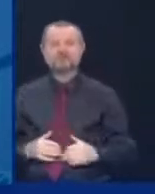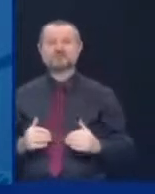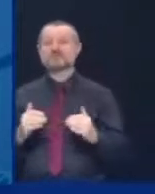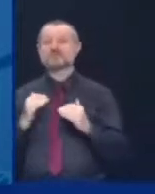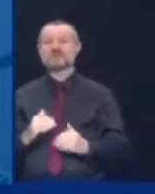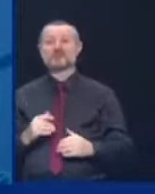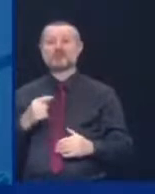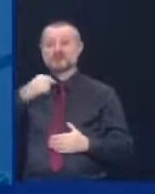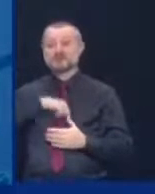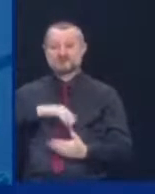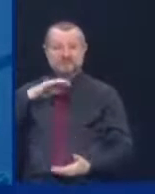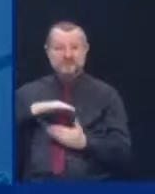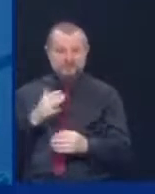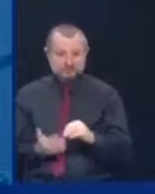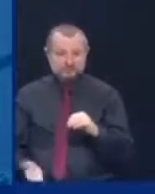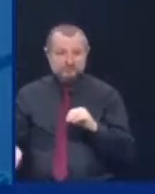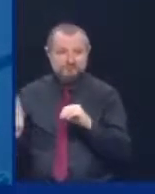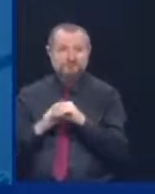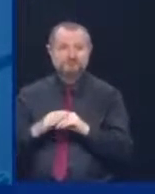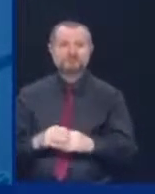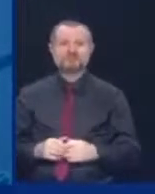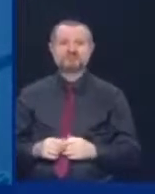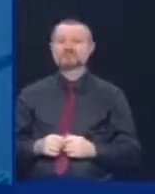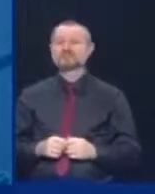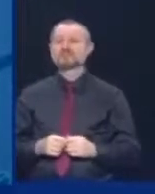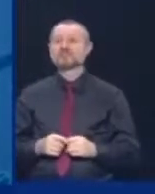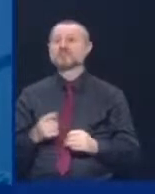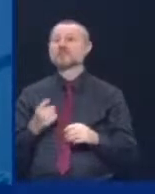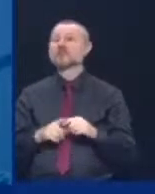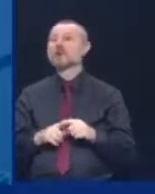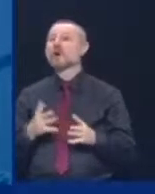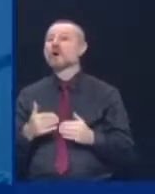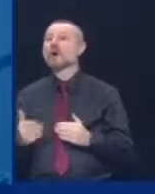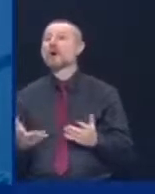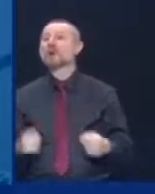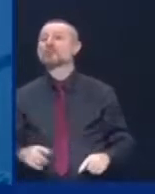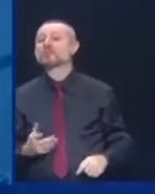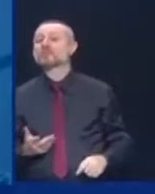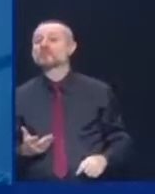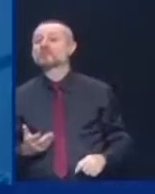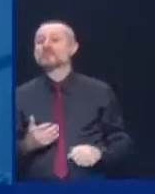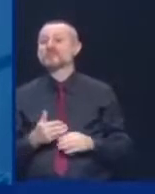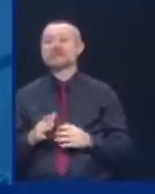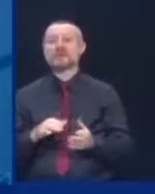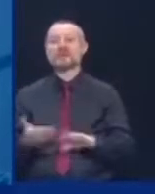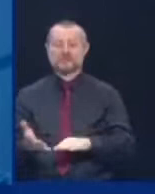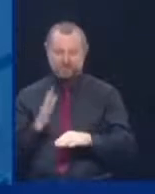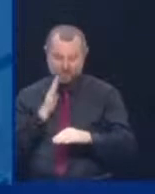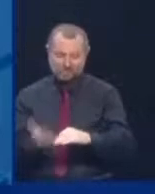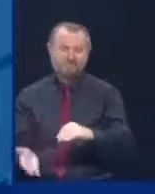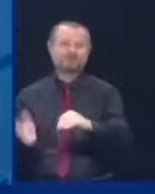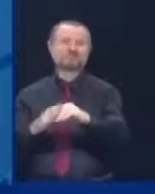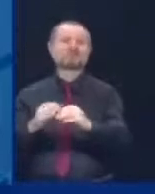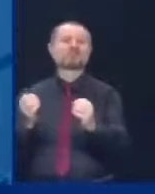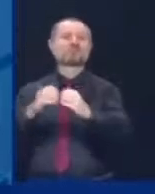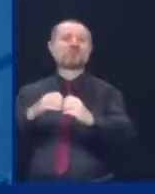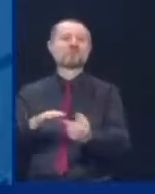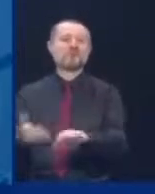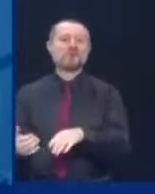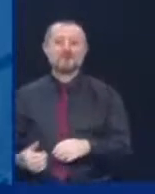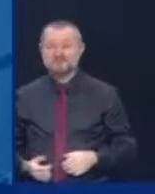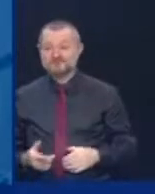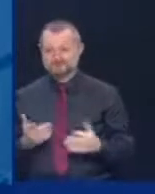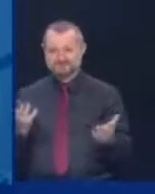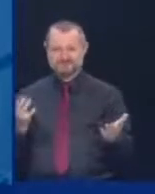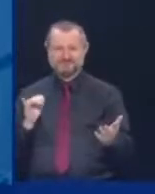in intubation goes up. And then the number of people who die goes up. That is what